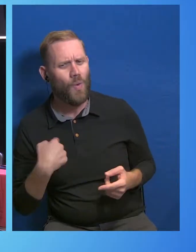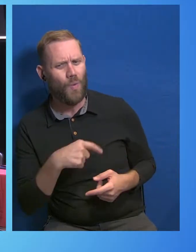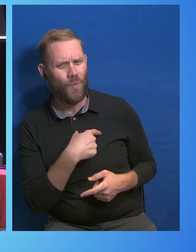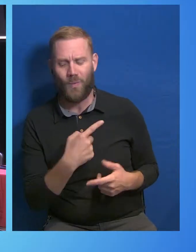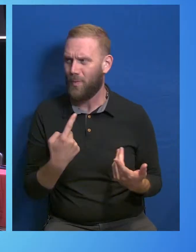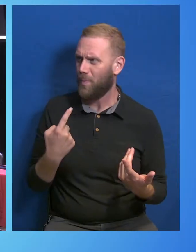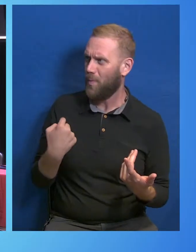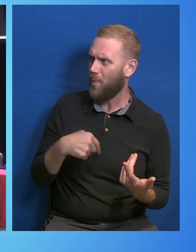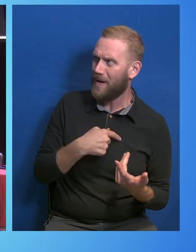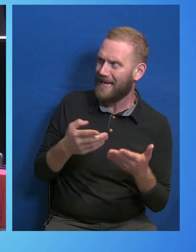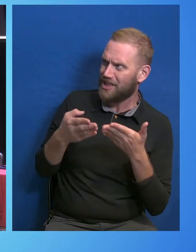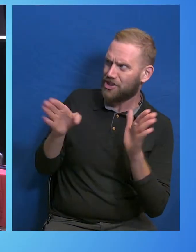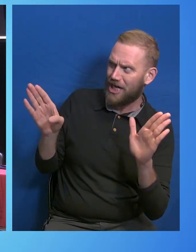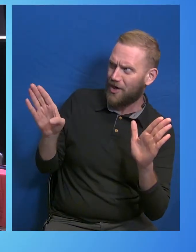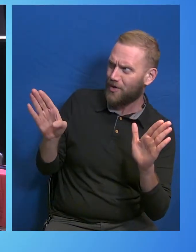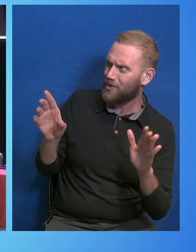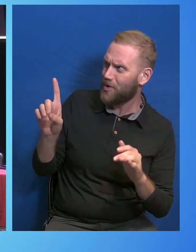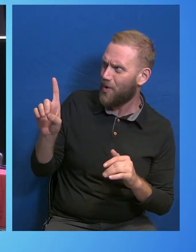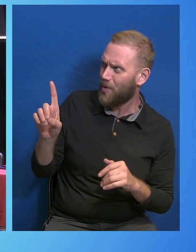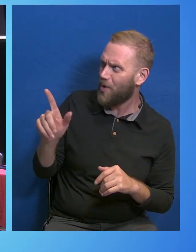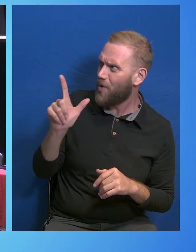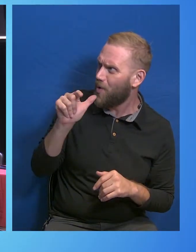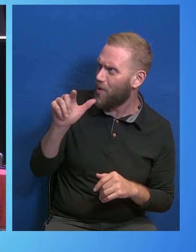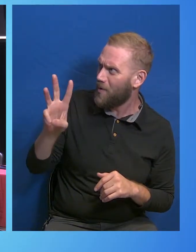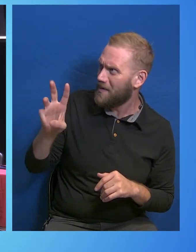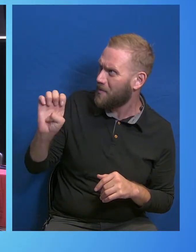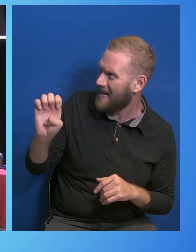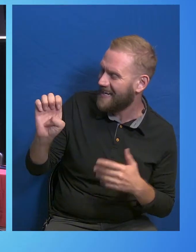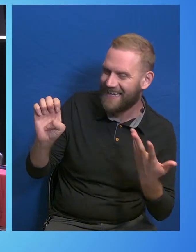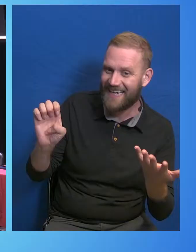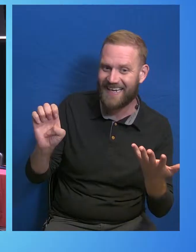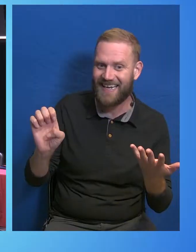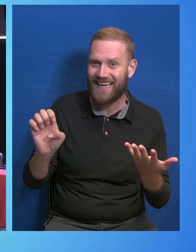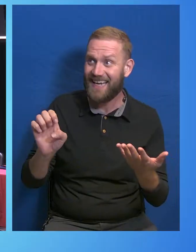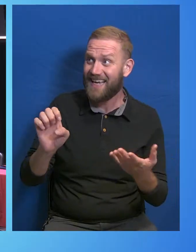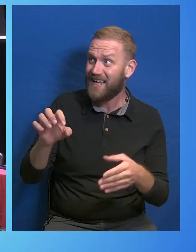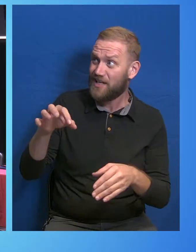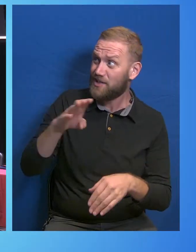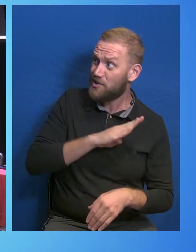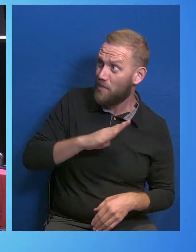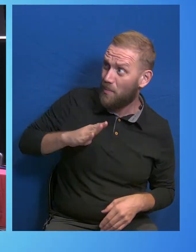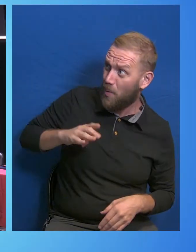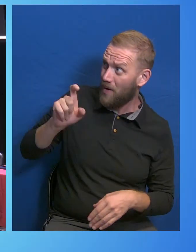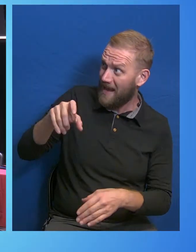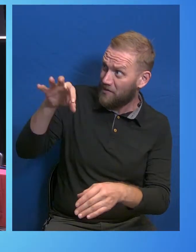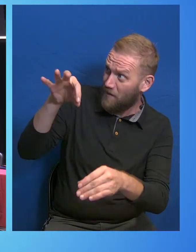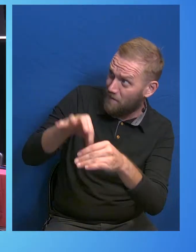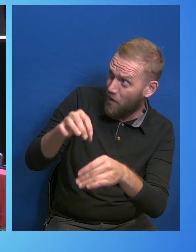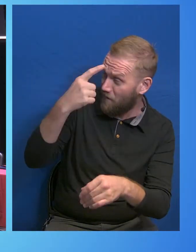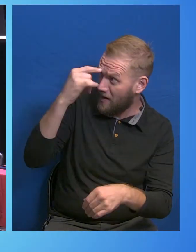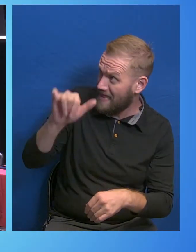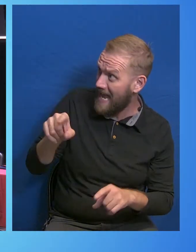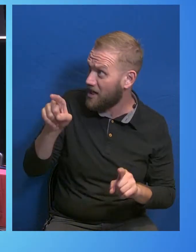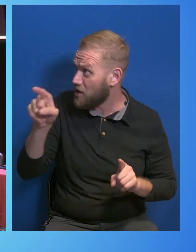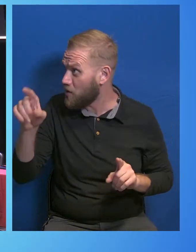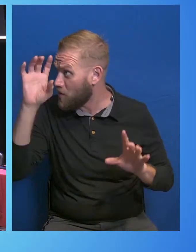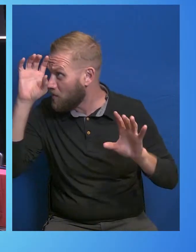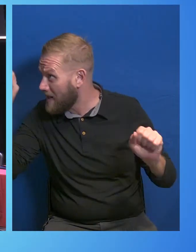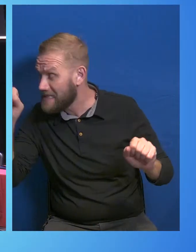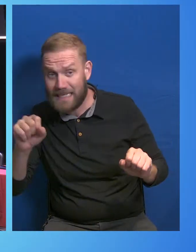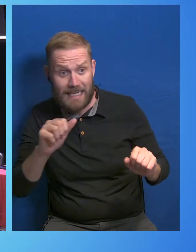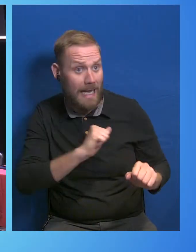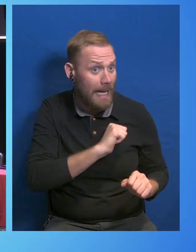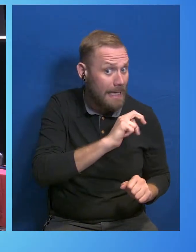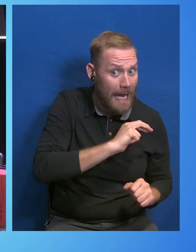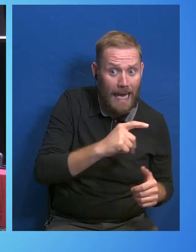but who's the we? Yeah. Do we as a board have to vote on scheduling that, or is it you, or is it Annette? I